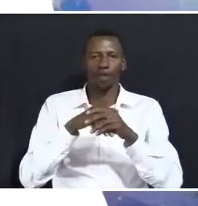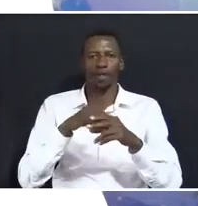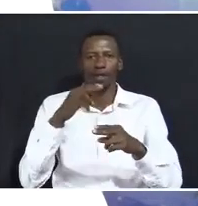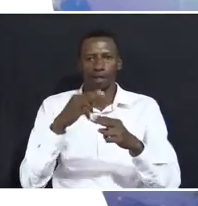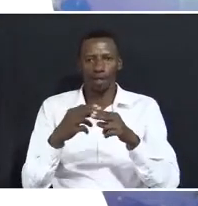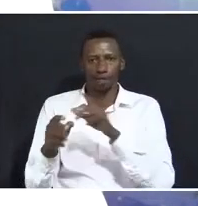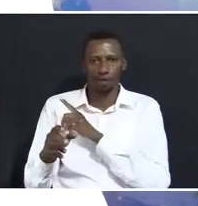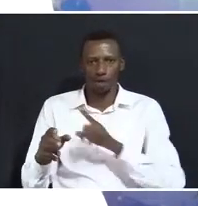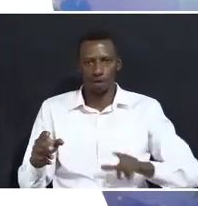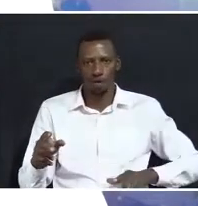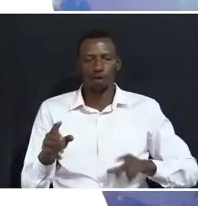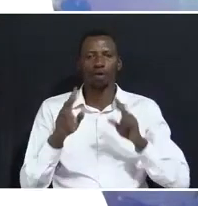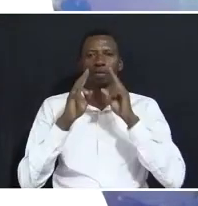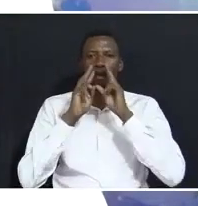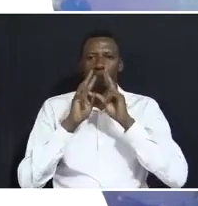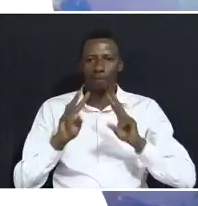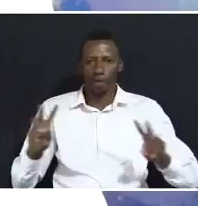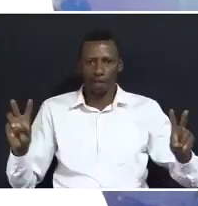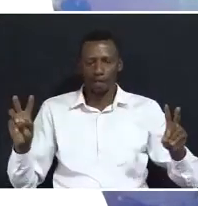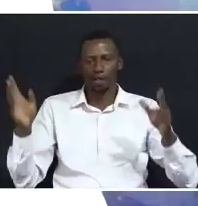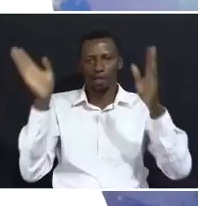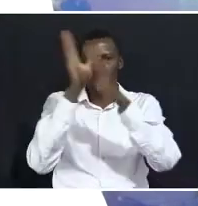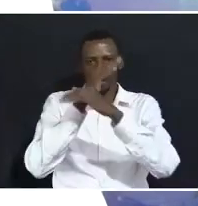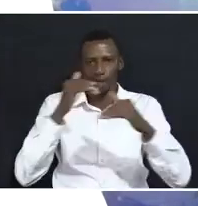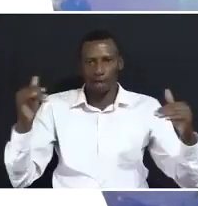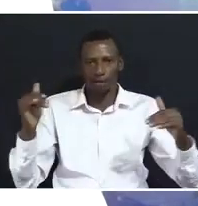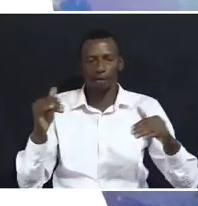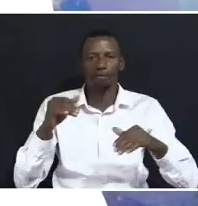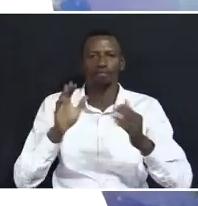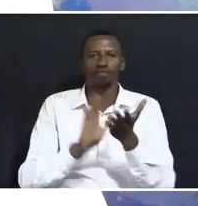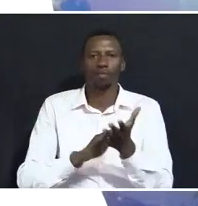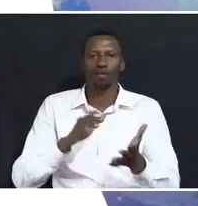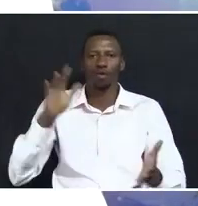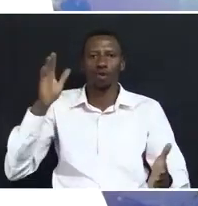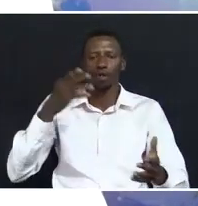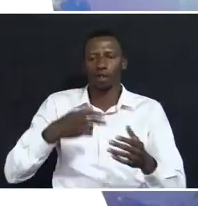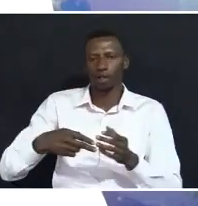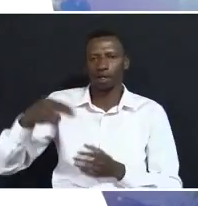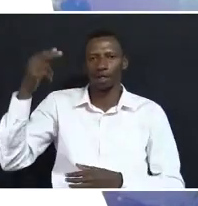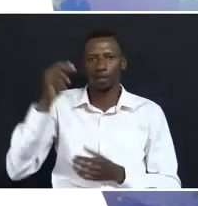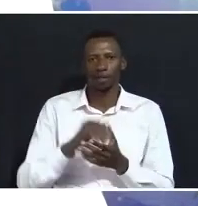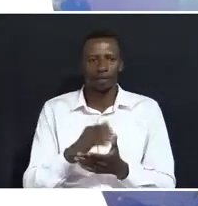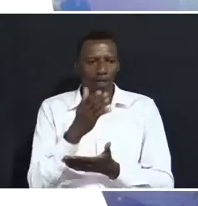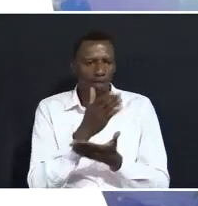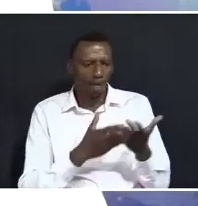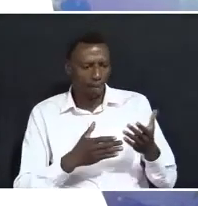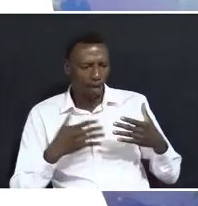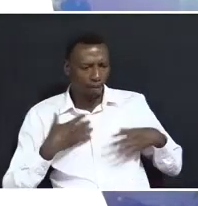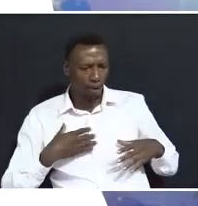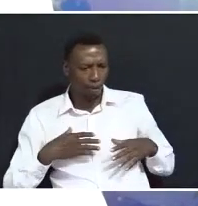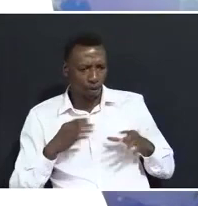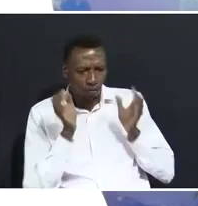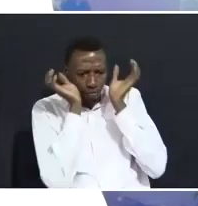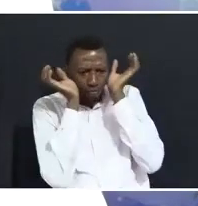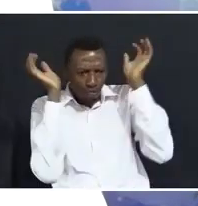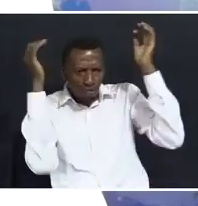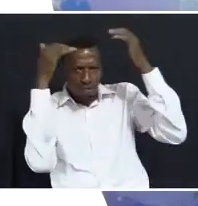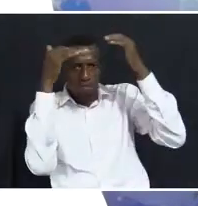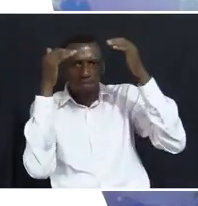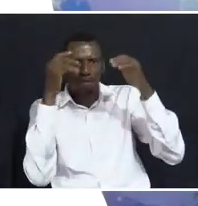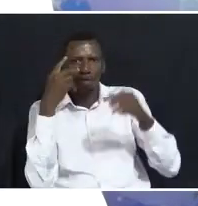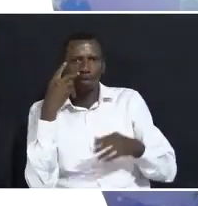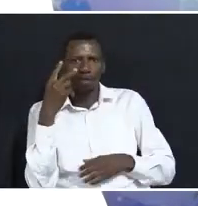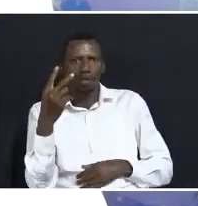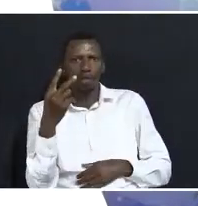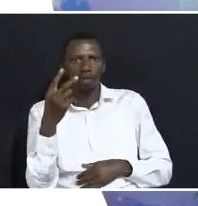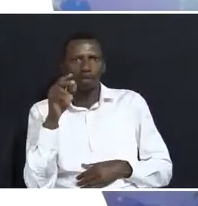Peace in heaven and glory in the highest." And some of the Pharisees called to him